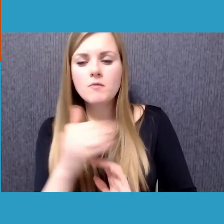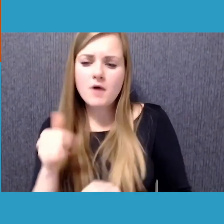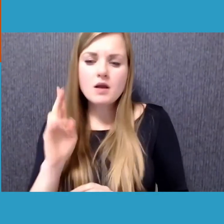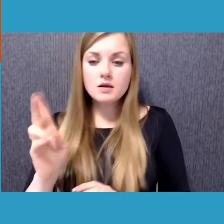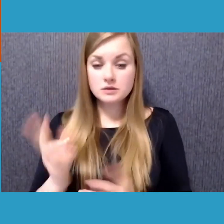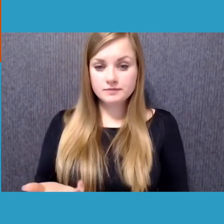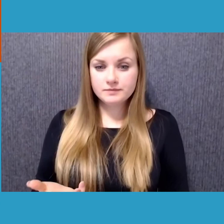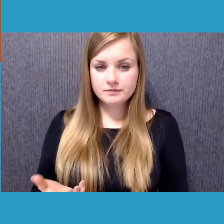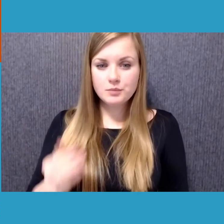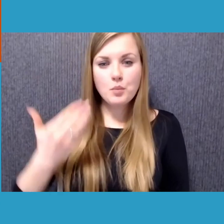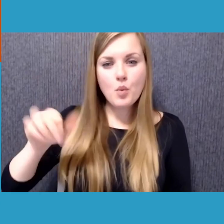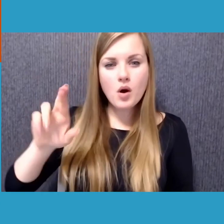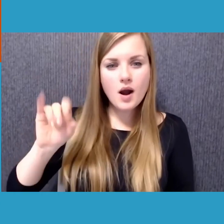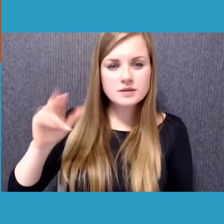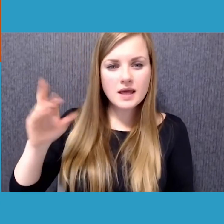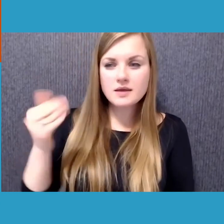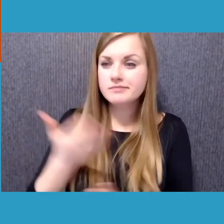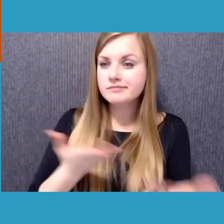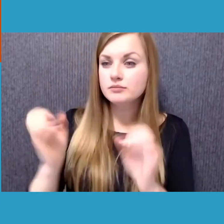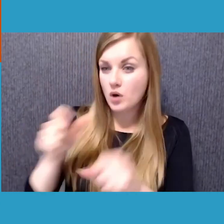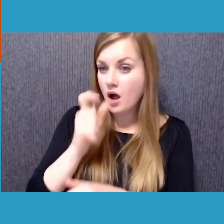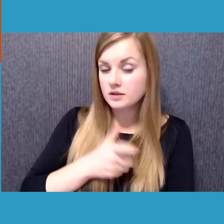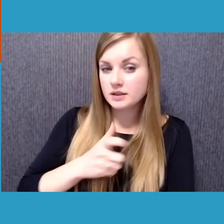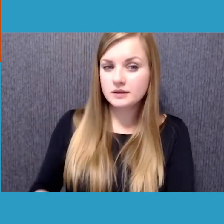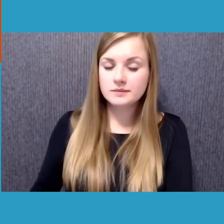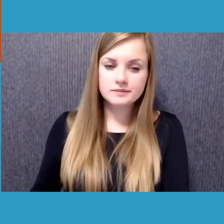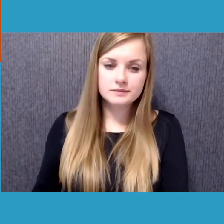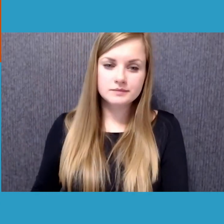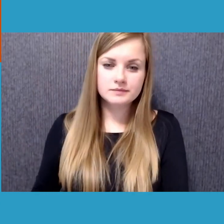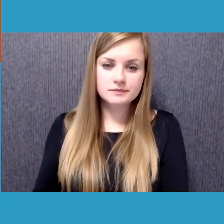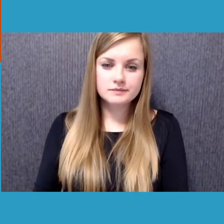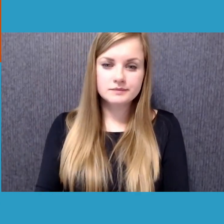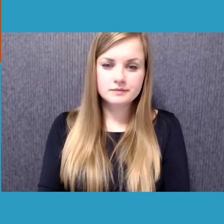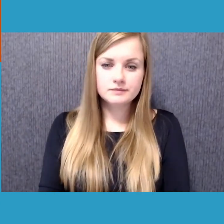speech cases? Ms. Murauskienė, could you please answer this question?